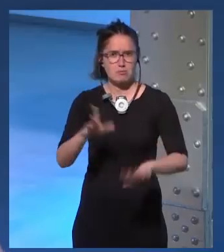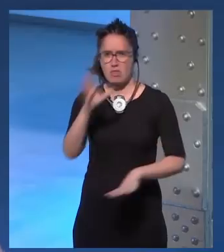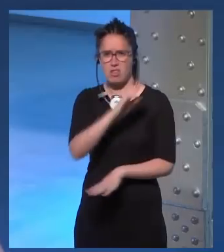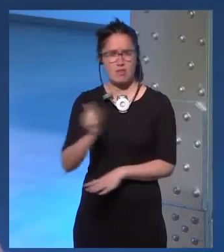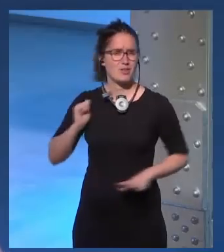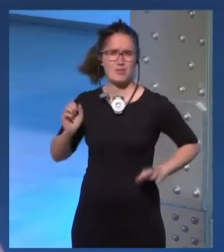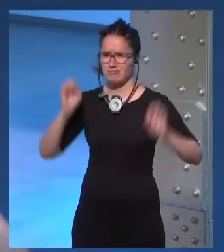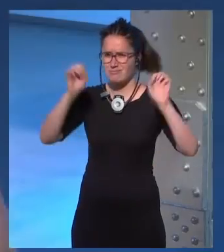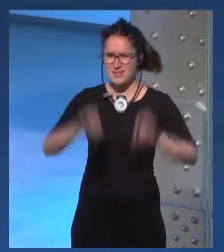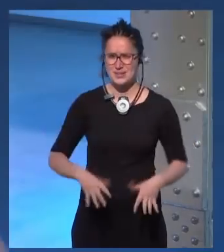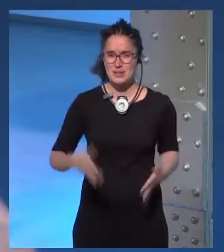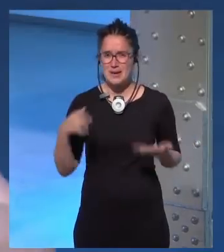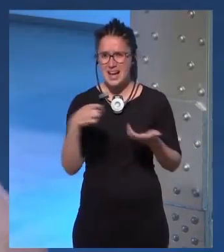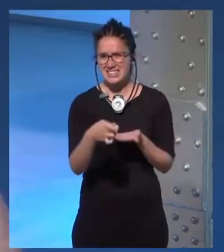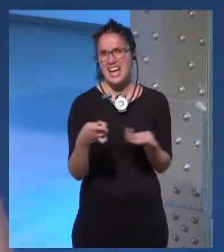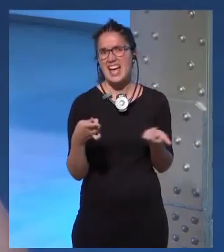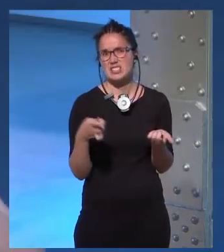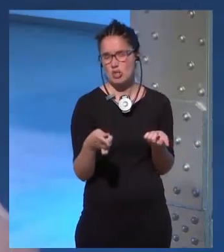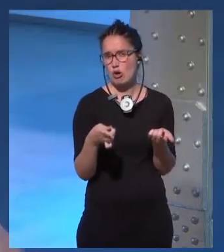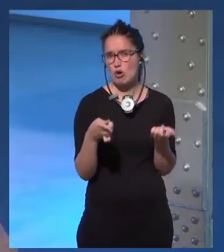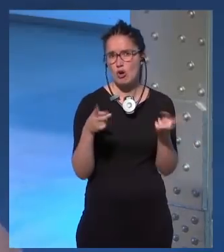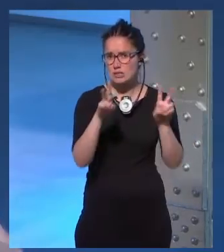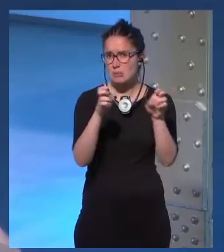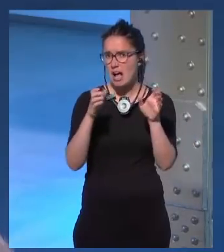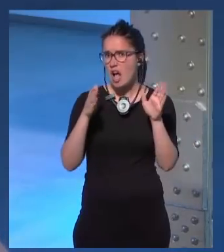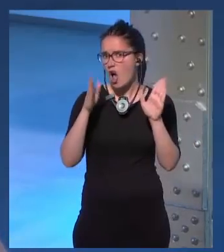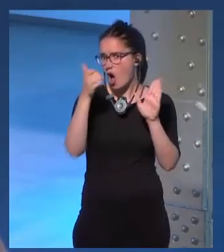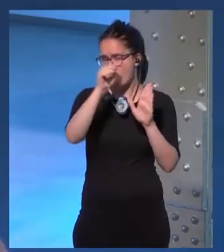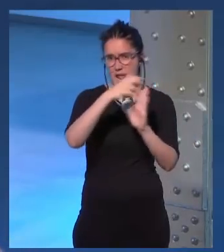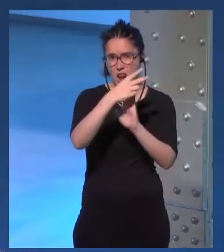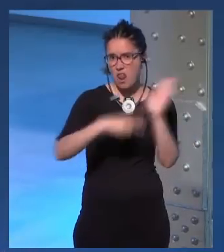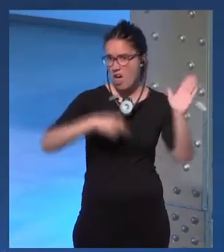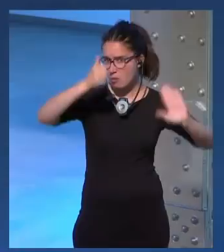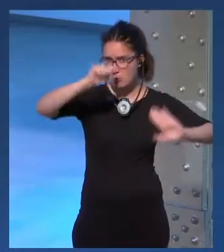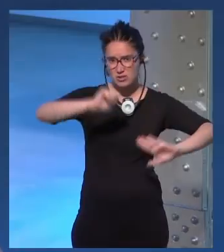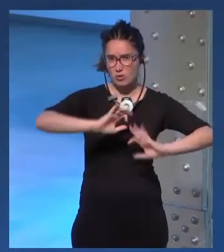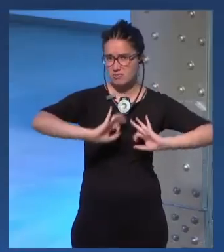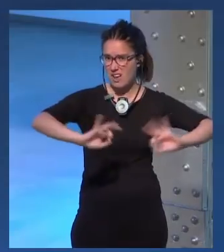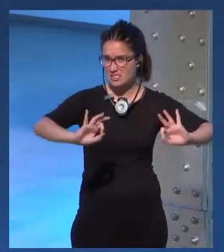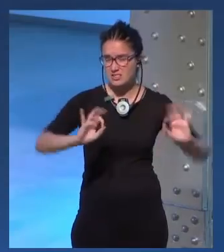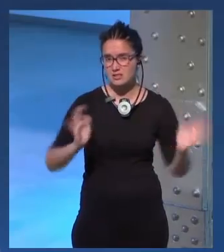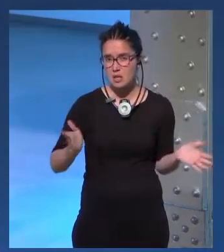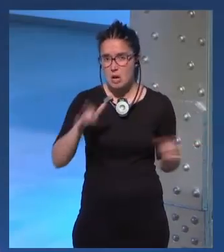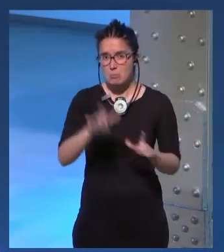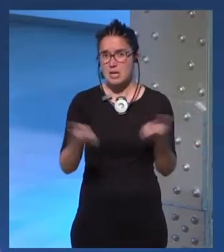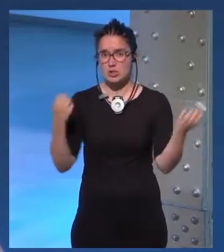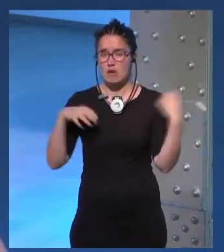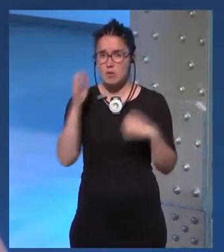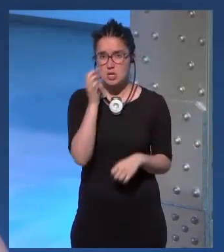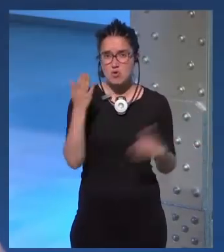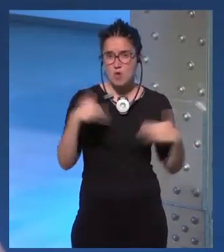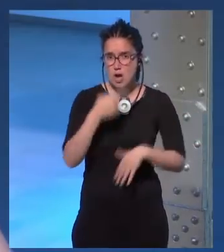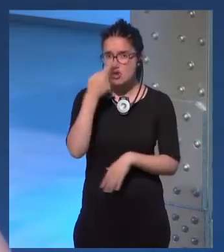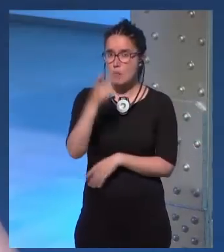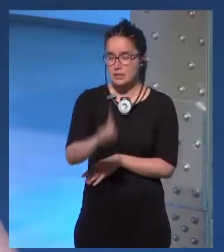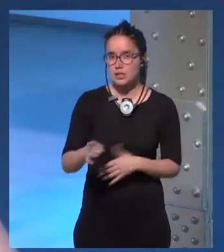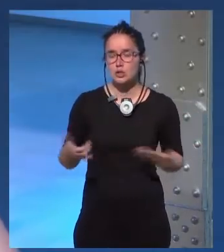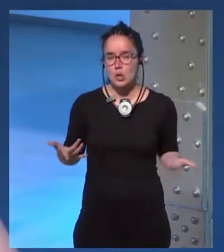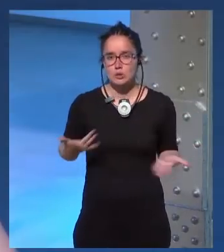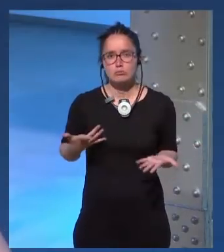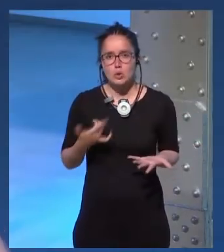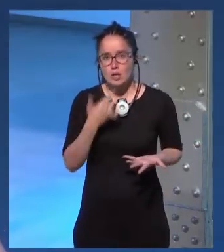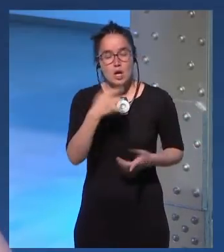women, who rejected sci-fi because they thought that it was a male thing. It was a very